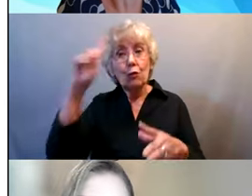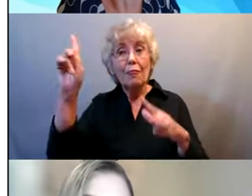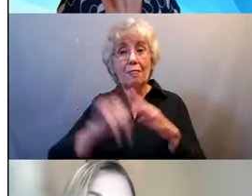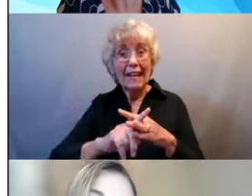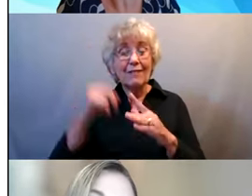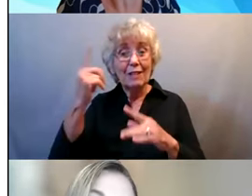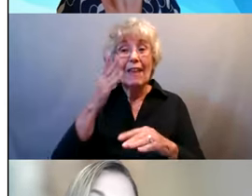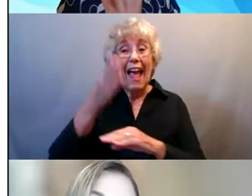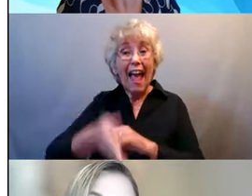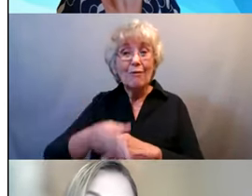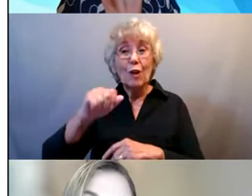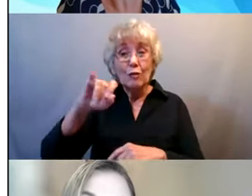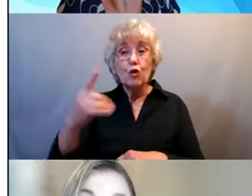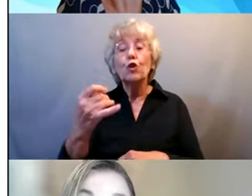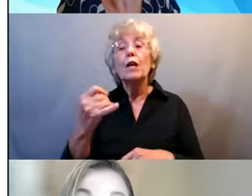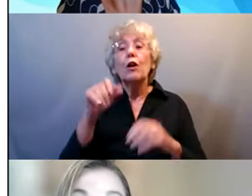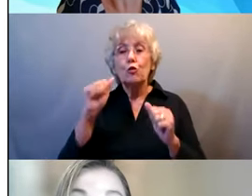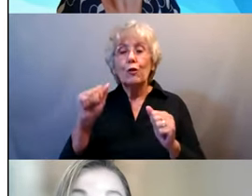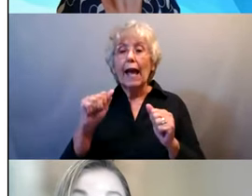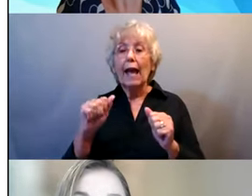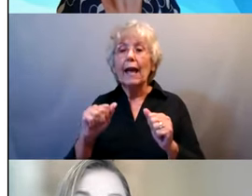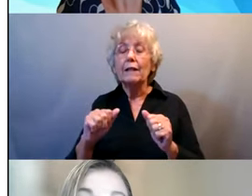after we adjourn, you can always write